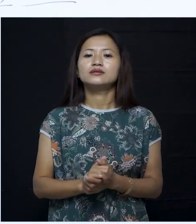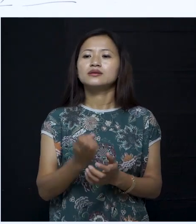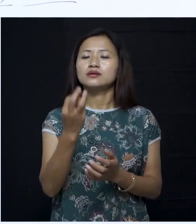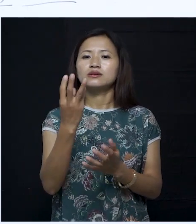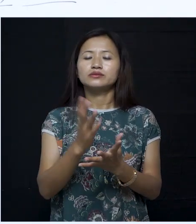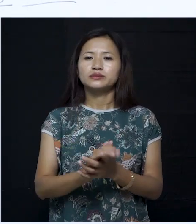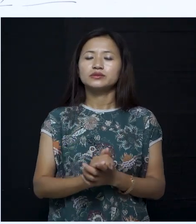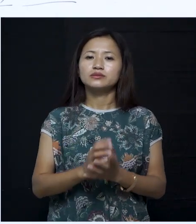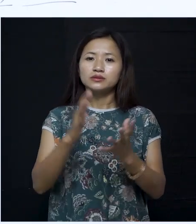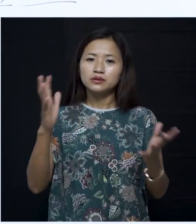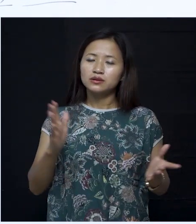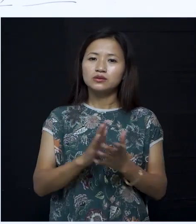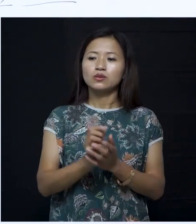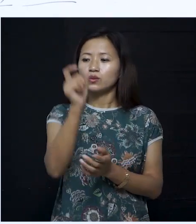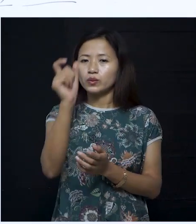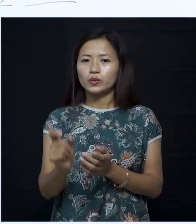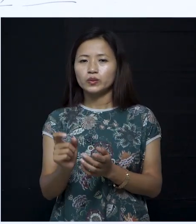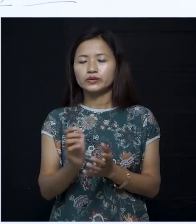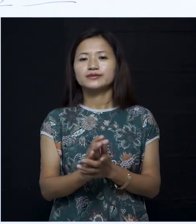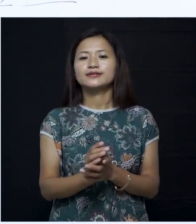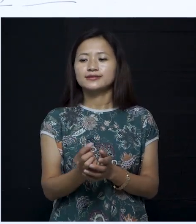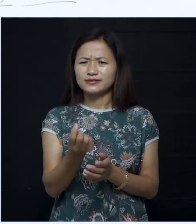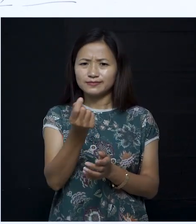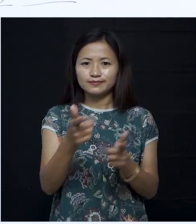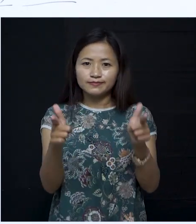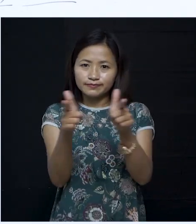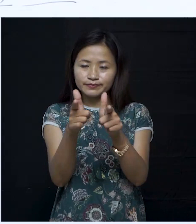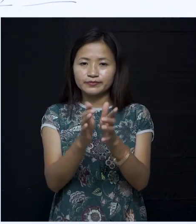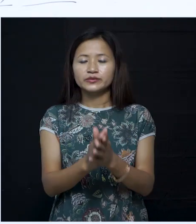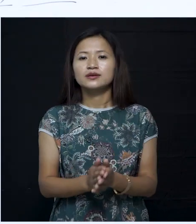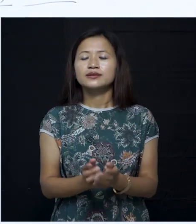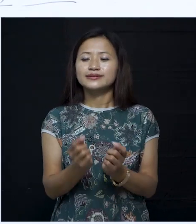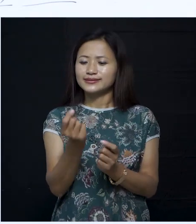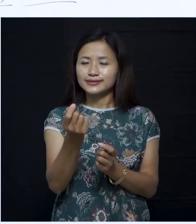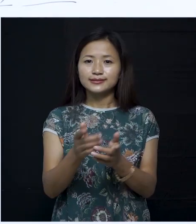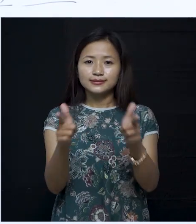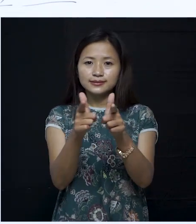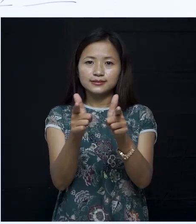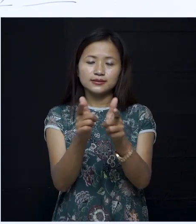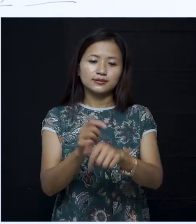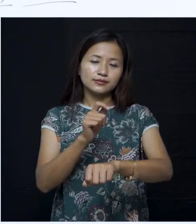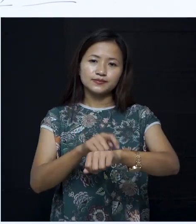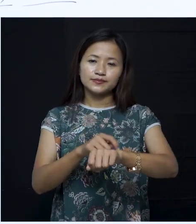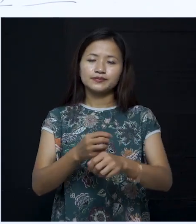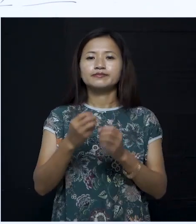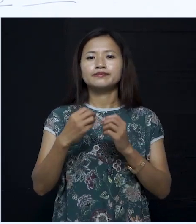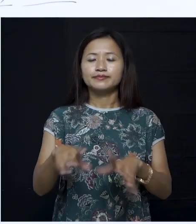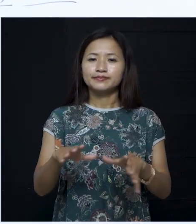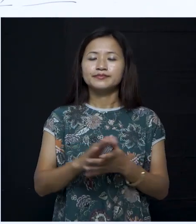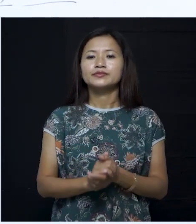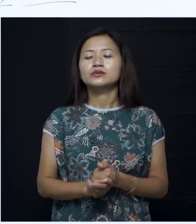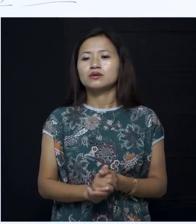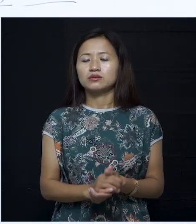you cannot count them, you have to use the word little. Okay, there is very little time left for the examination. Example, because you don't count